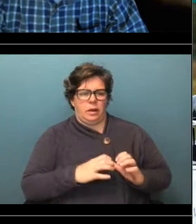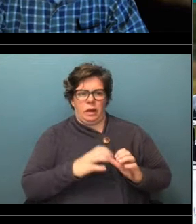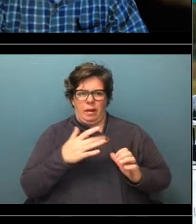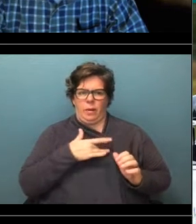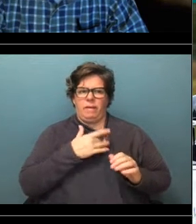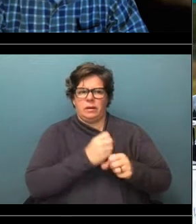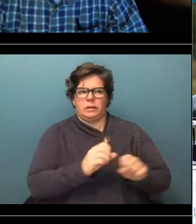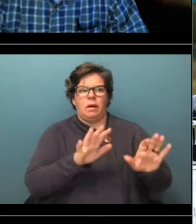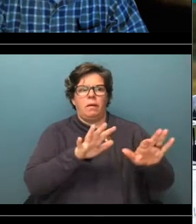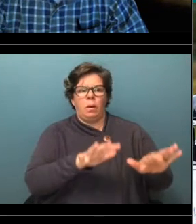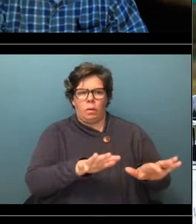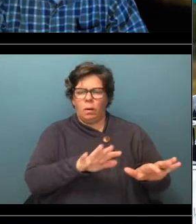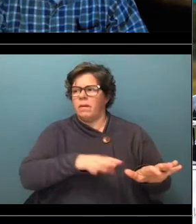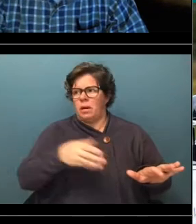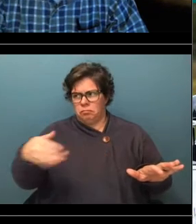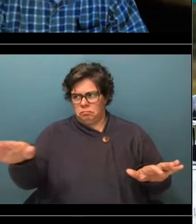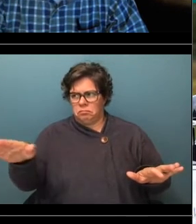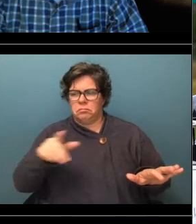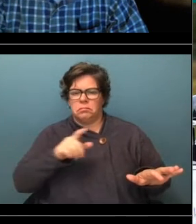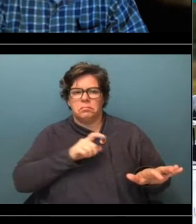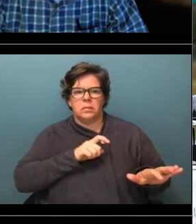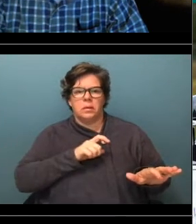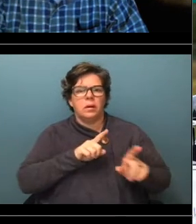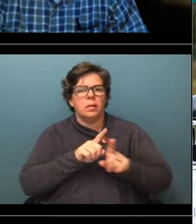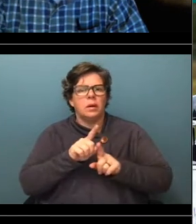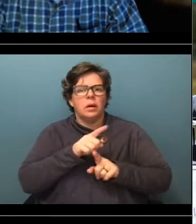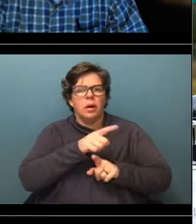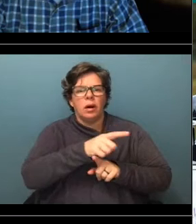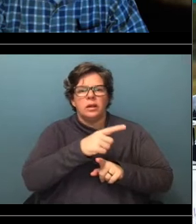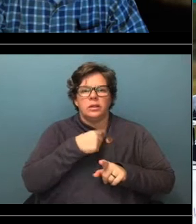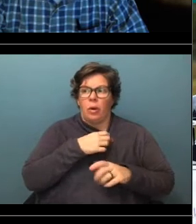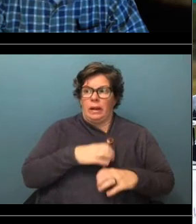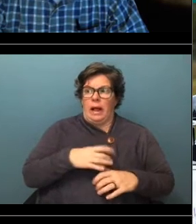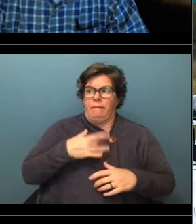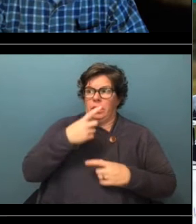limit the amount of iatrogenic harm for the client.